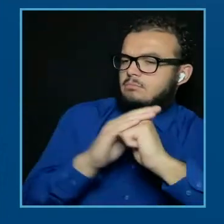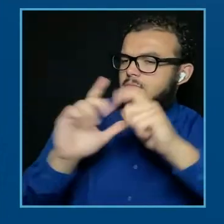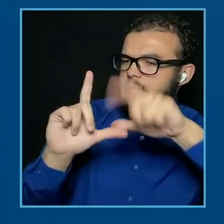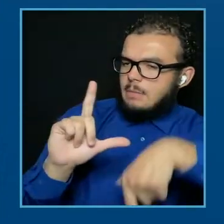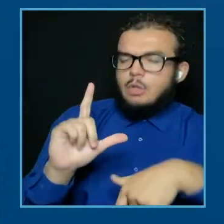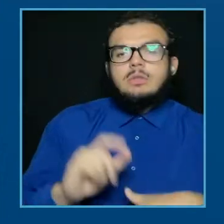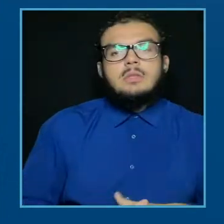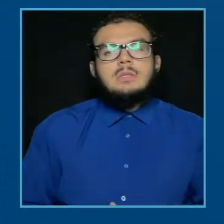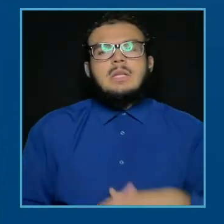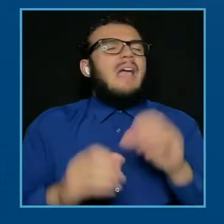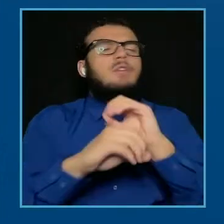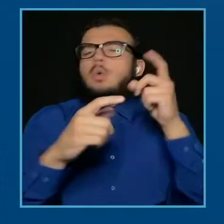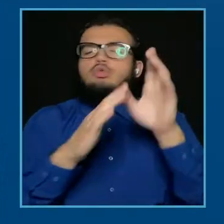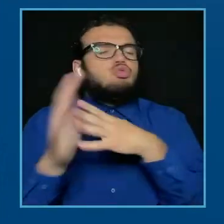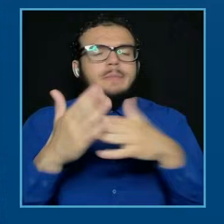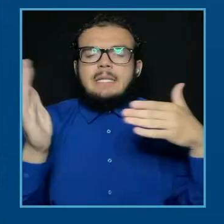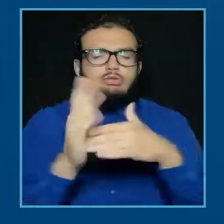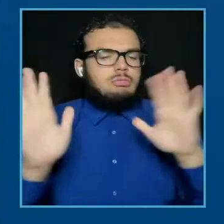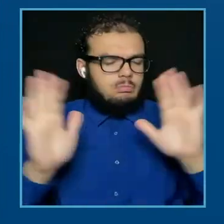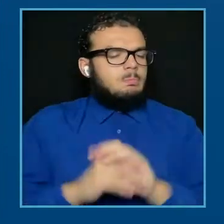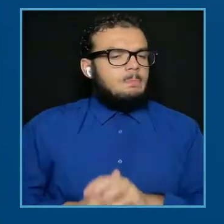was no discrimination.